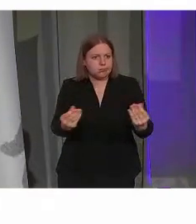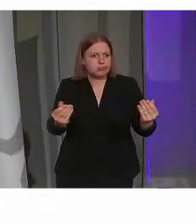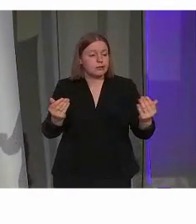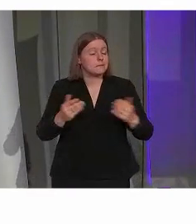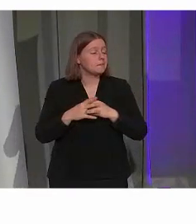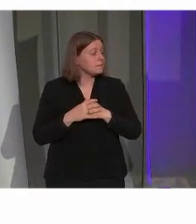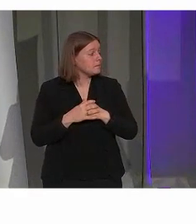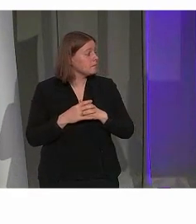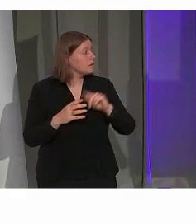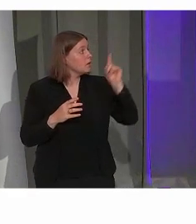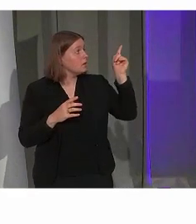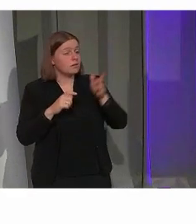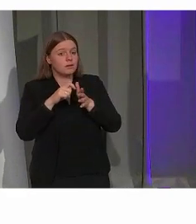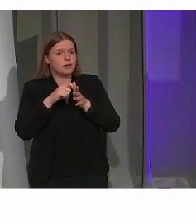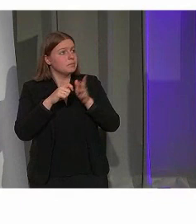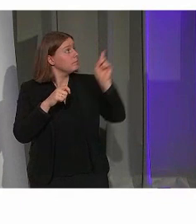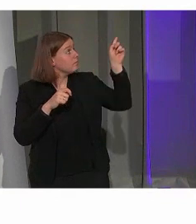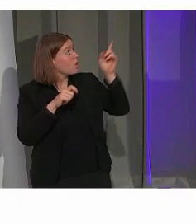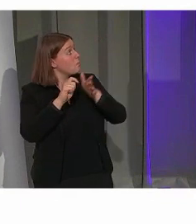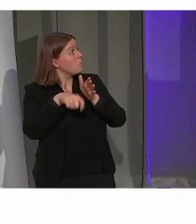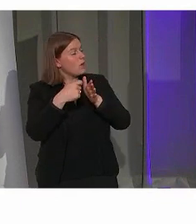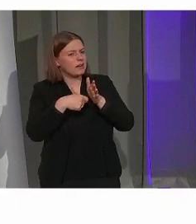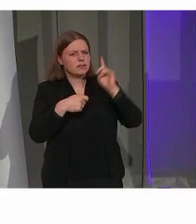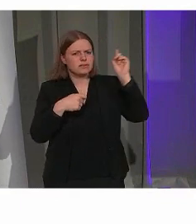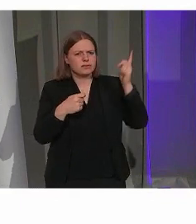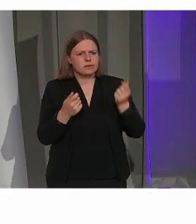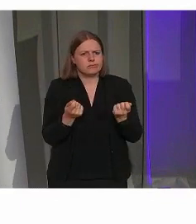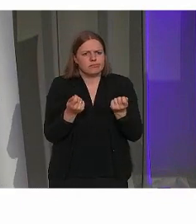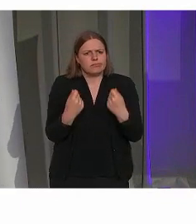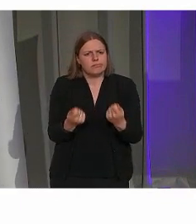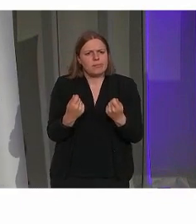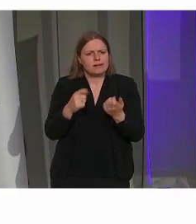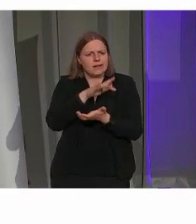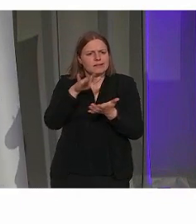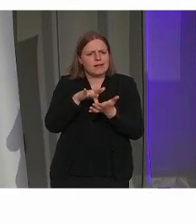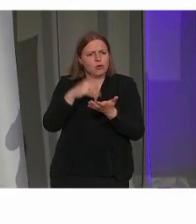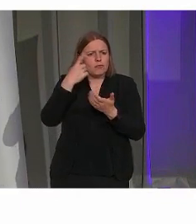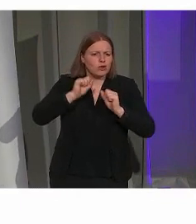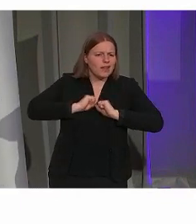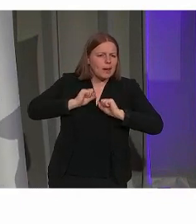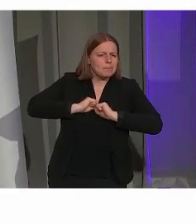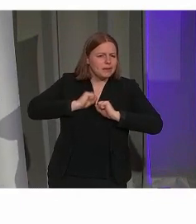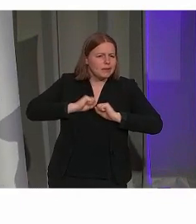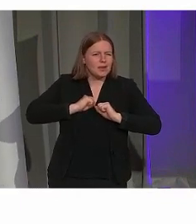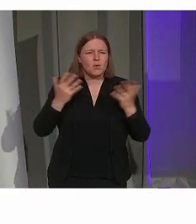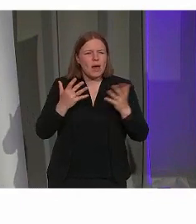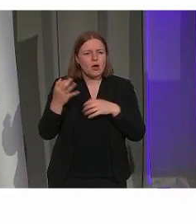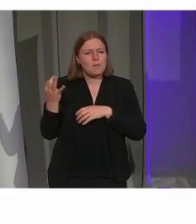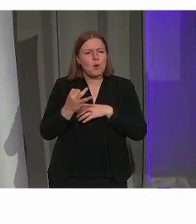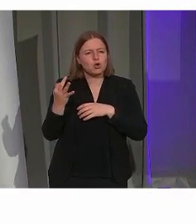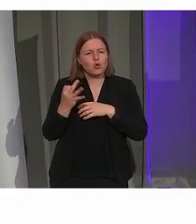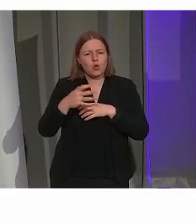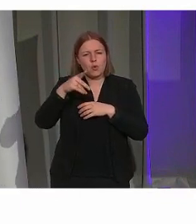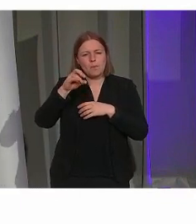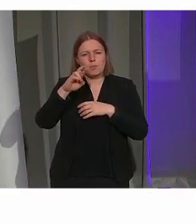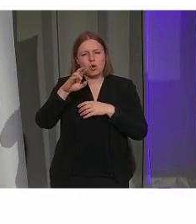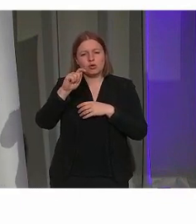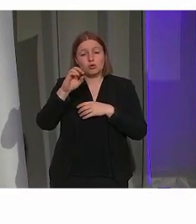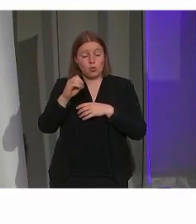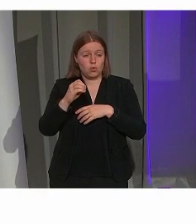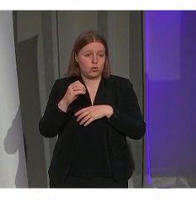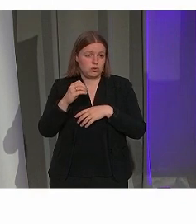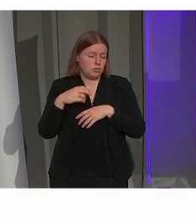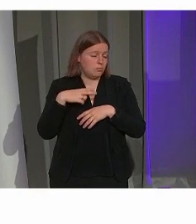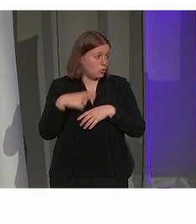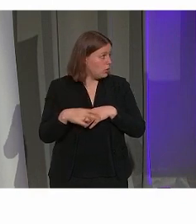This project is a therapeutic equine centre in Porto, which is the reconversion and extension of an ancient